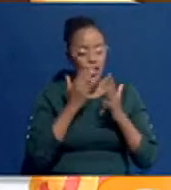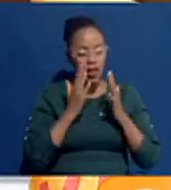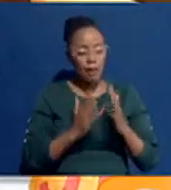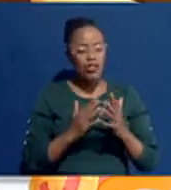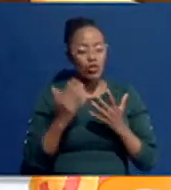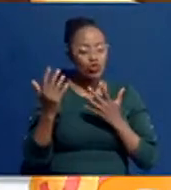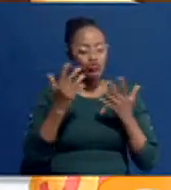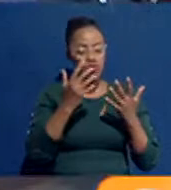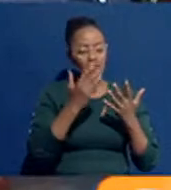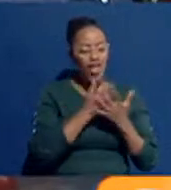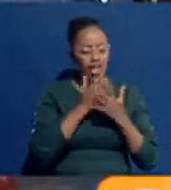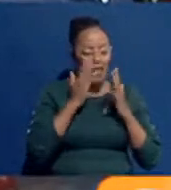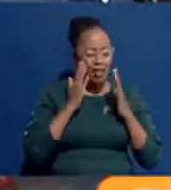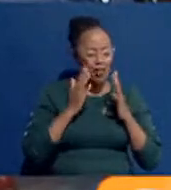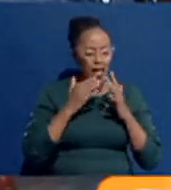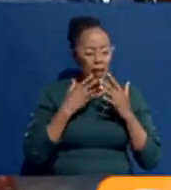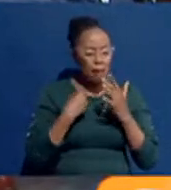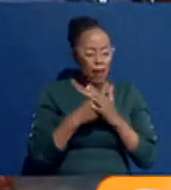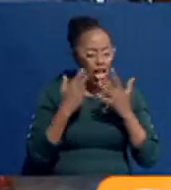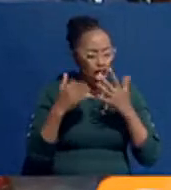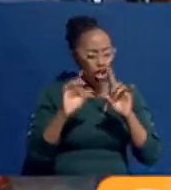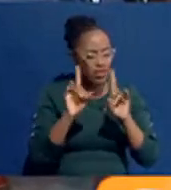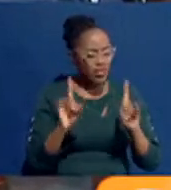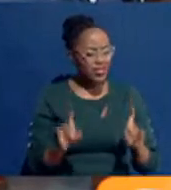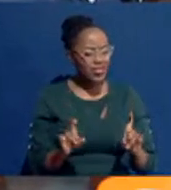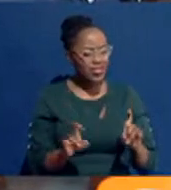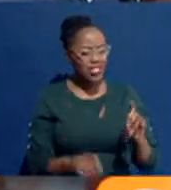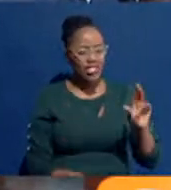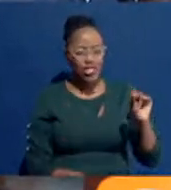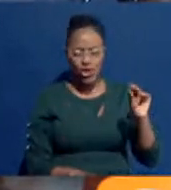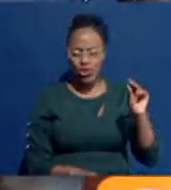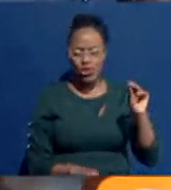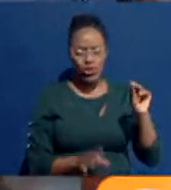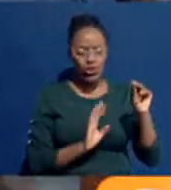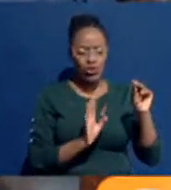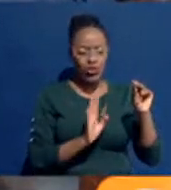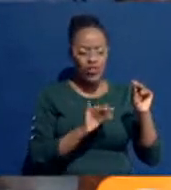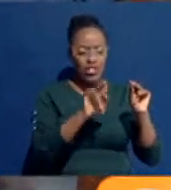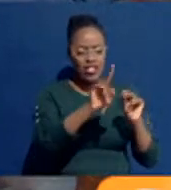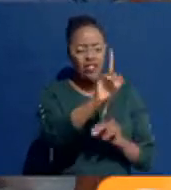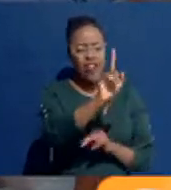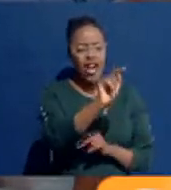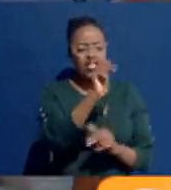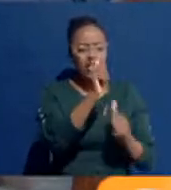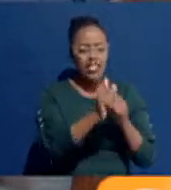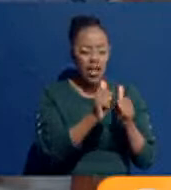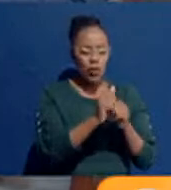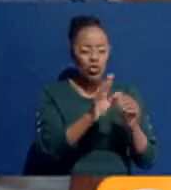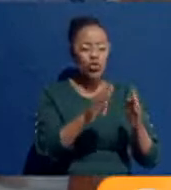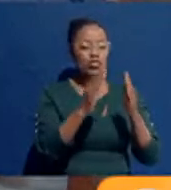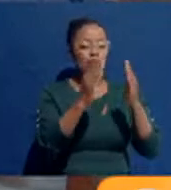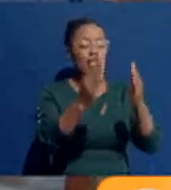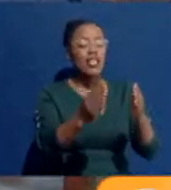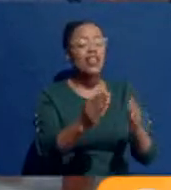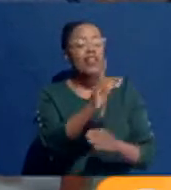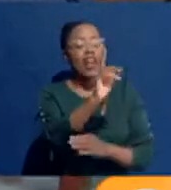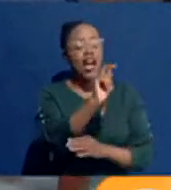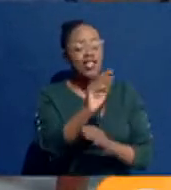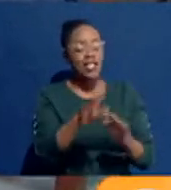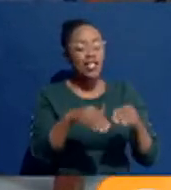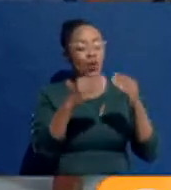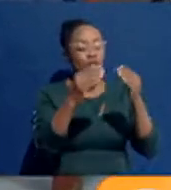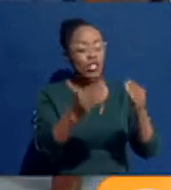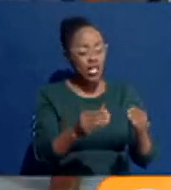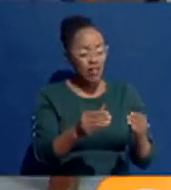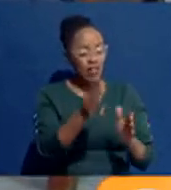You're saying there was not a single shilling lost? Yeah. It was a tender that was being given. There was